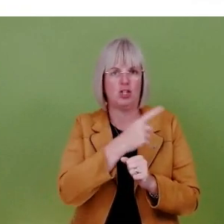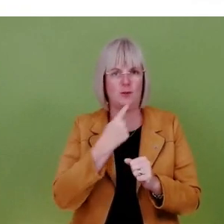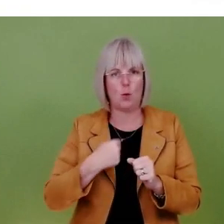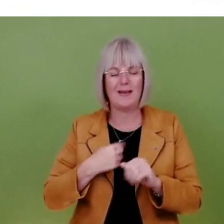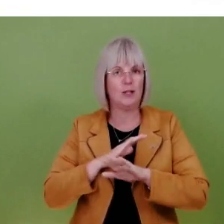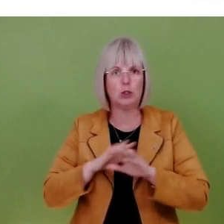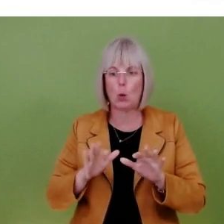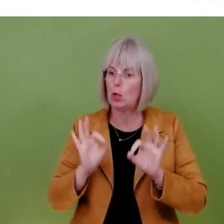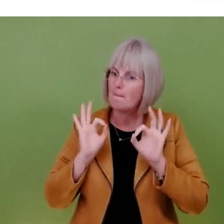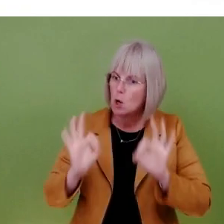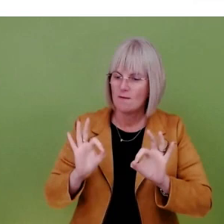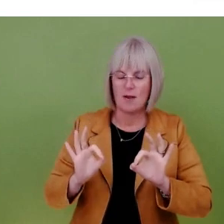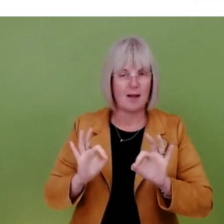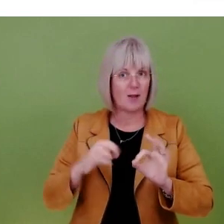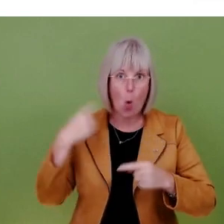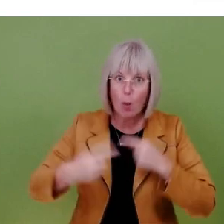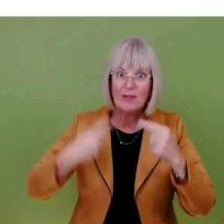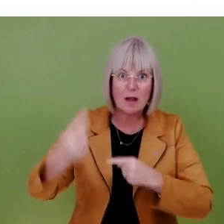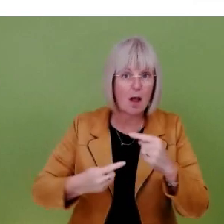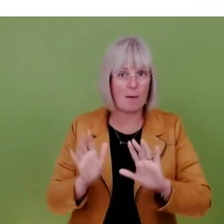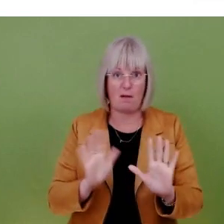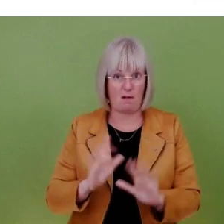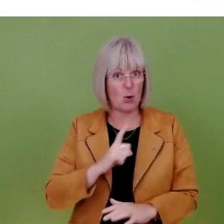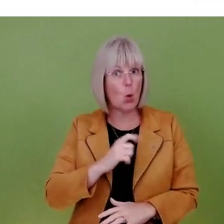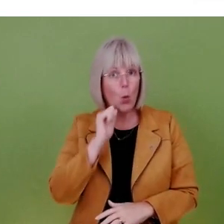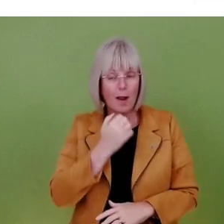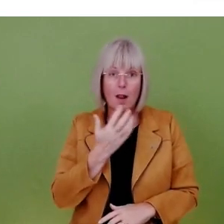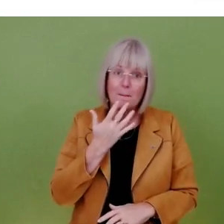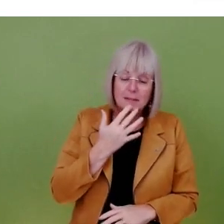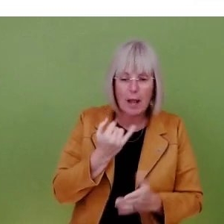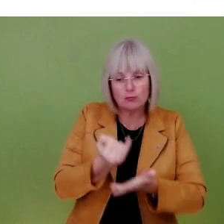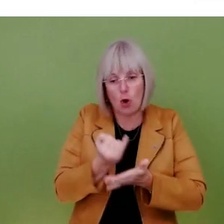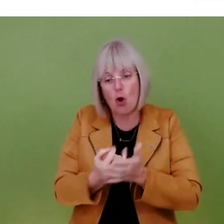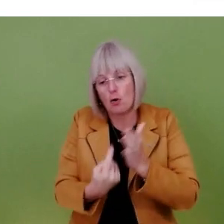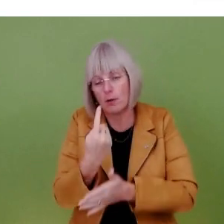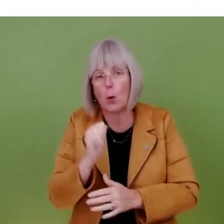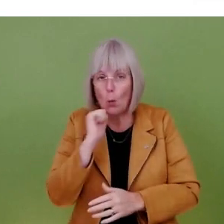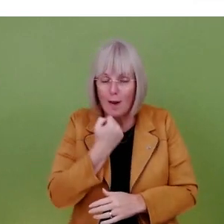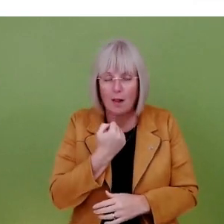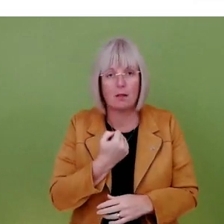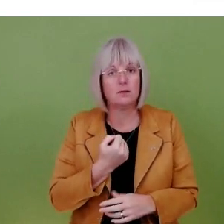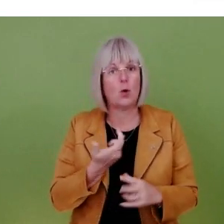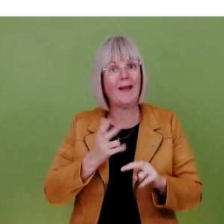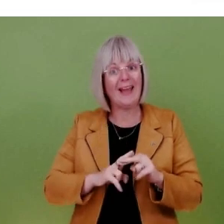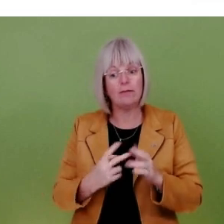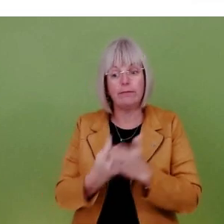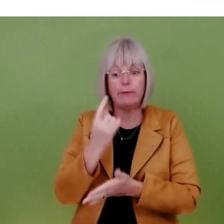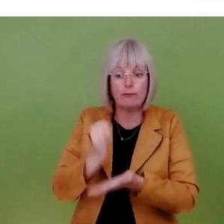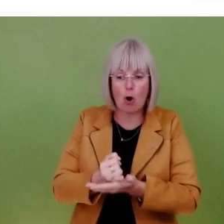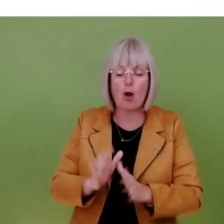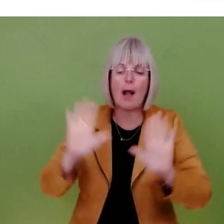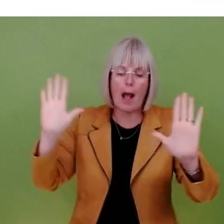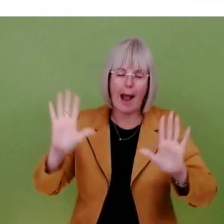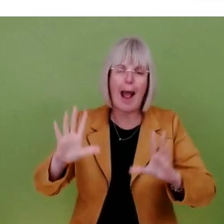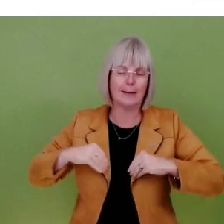get it wrong. So when you do get it wrong, take accountability, learn, move forward, and just fail better next